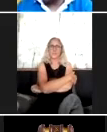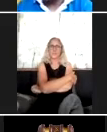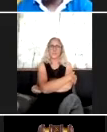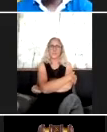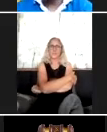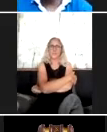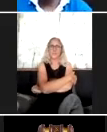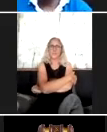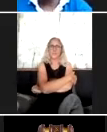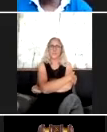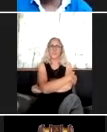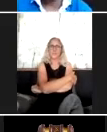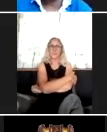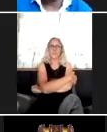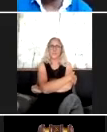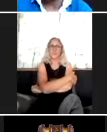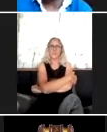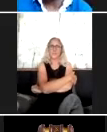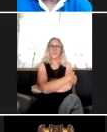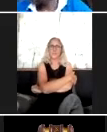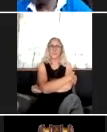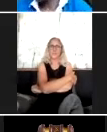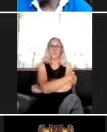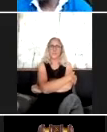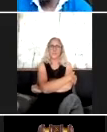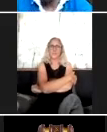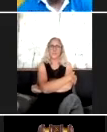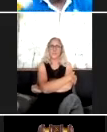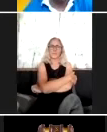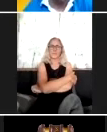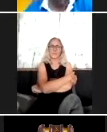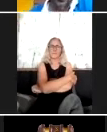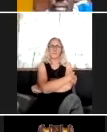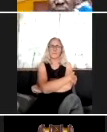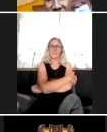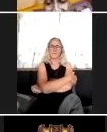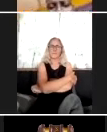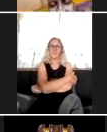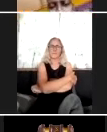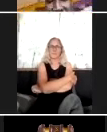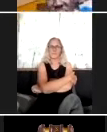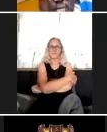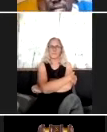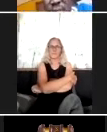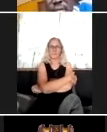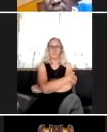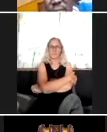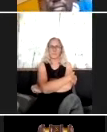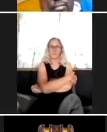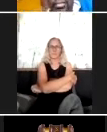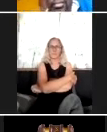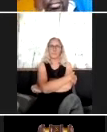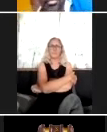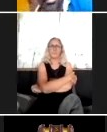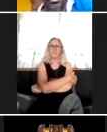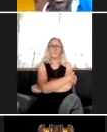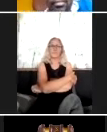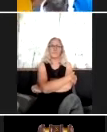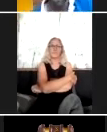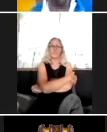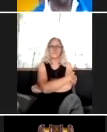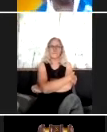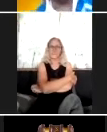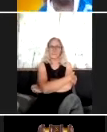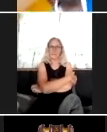We cannot live without a government. We cannot function without a system of